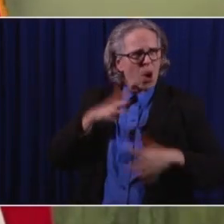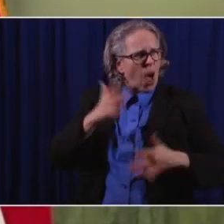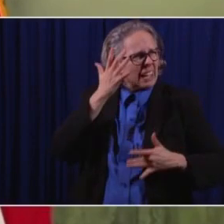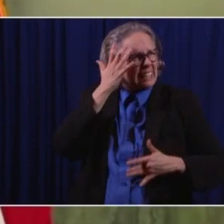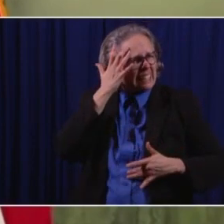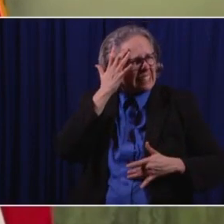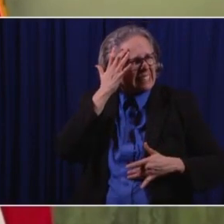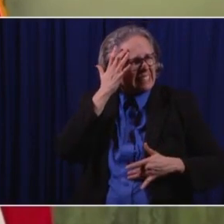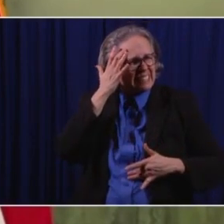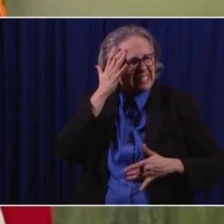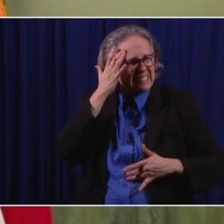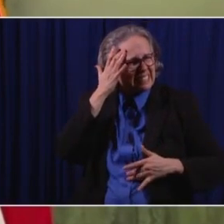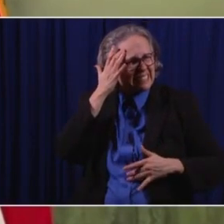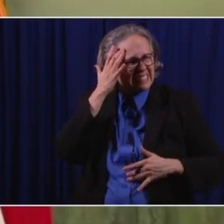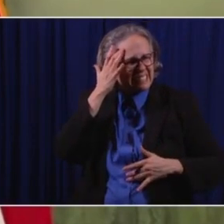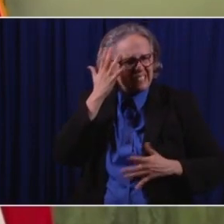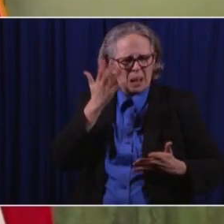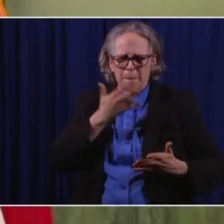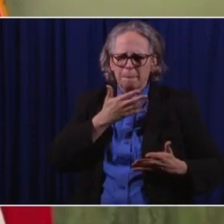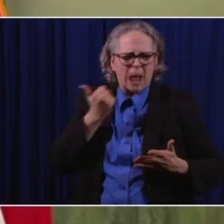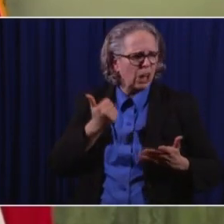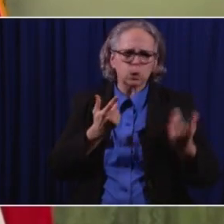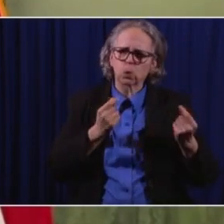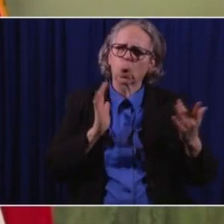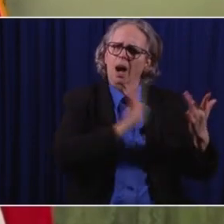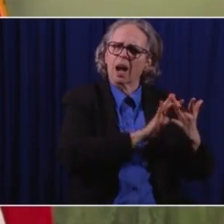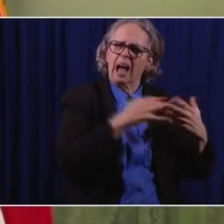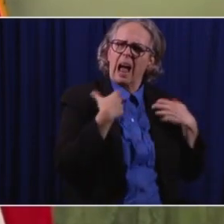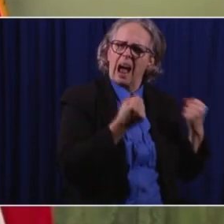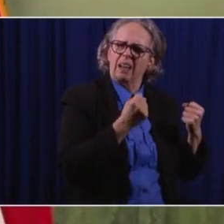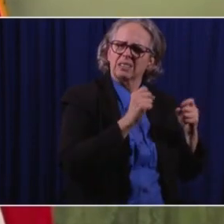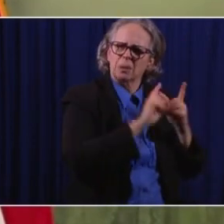absolutely crucial and necessary.